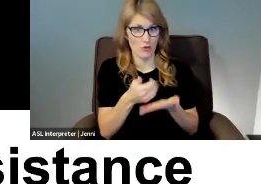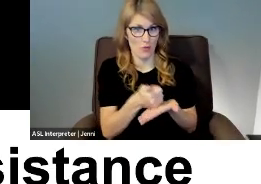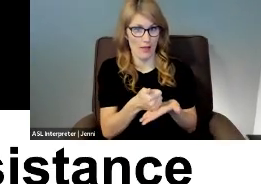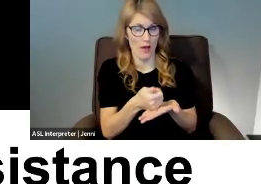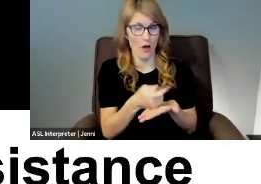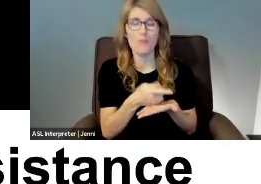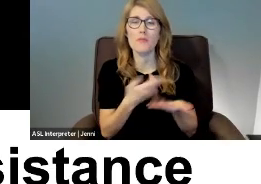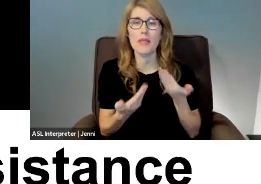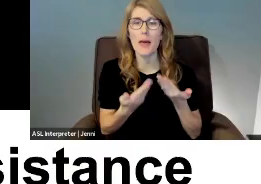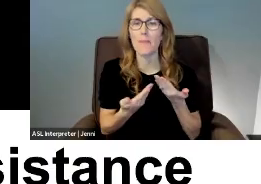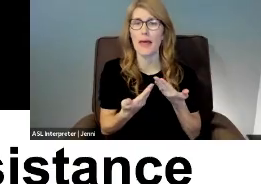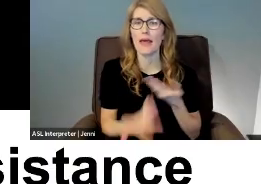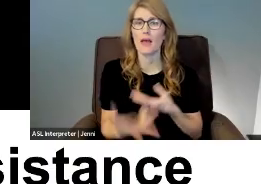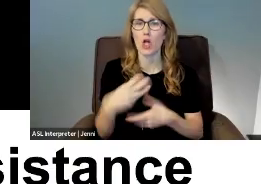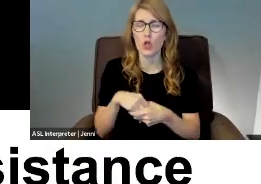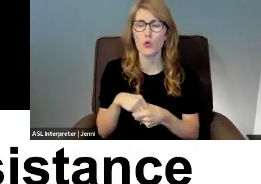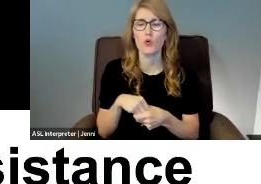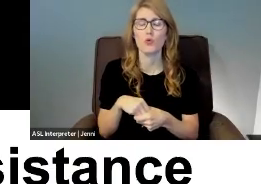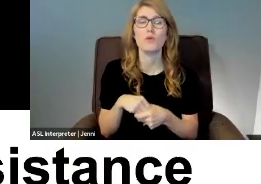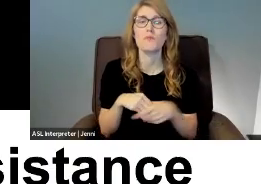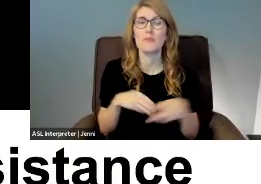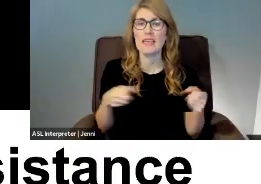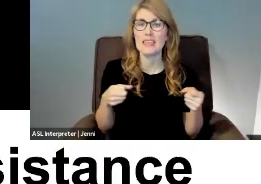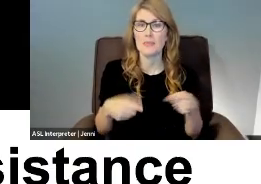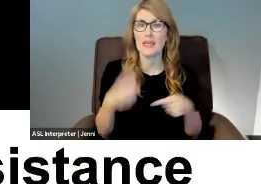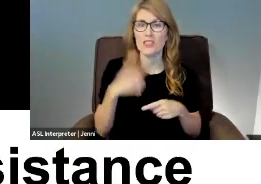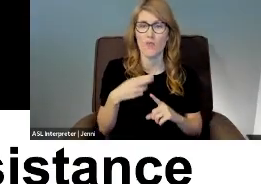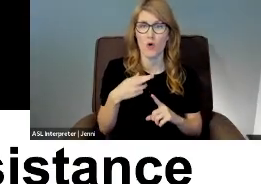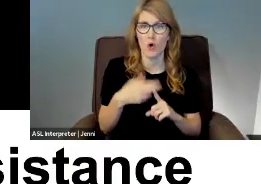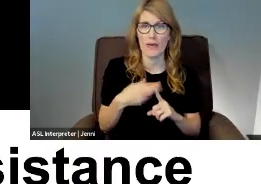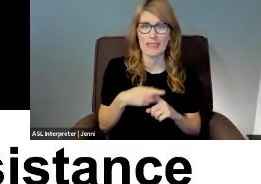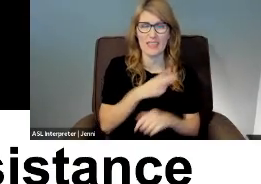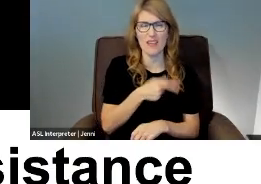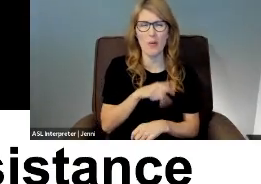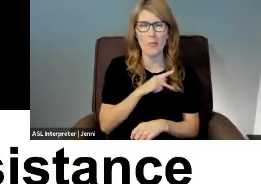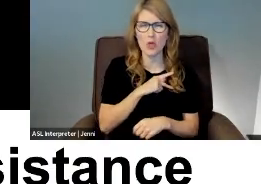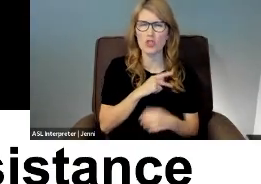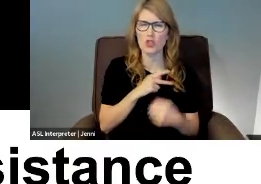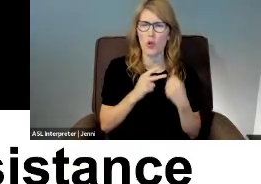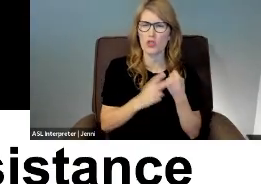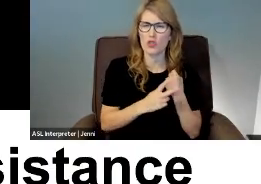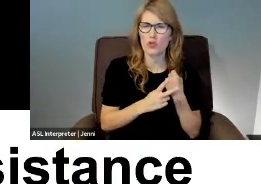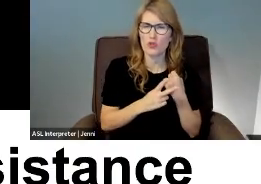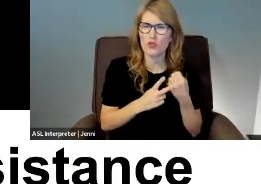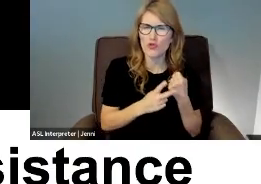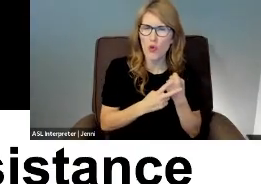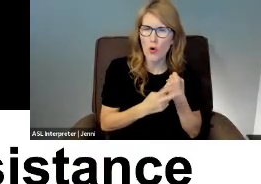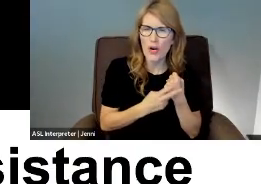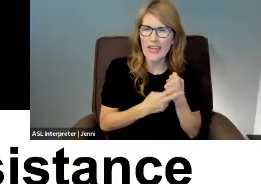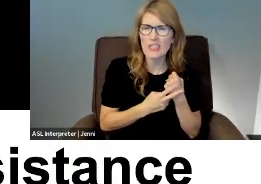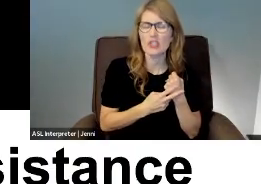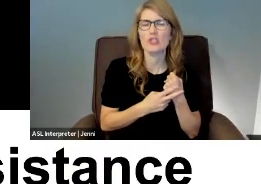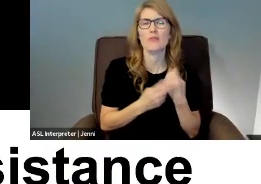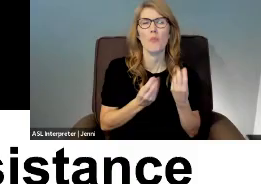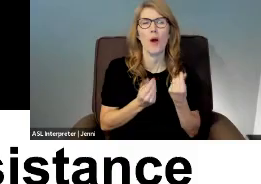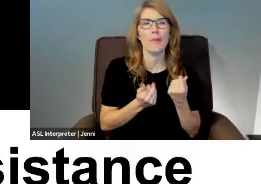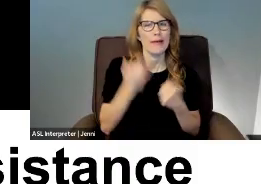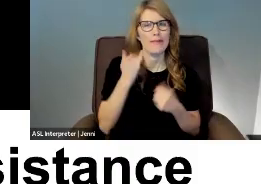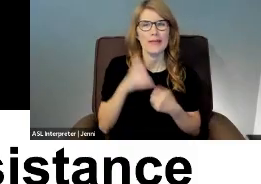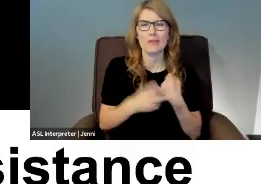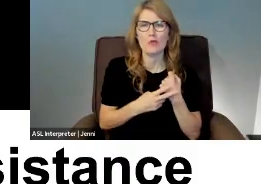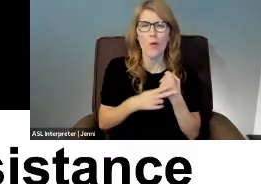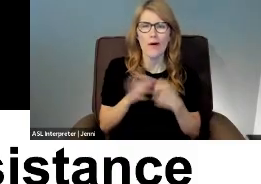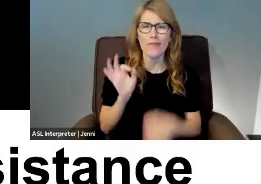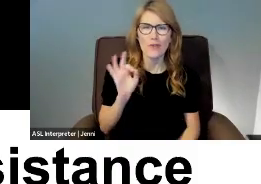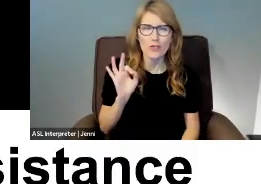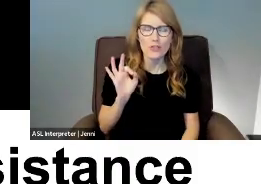cover expenses of renting a personal storage property to store furniture. It